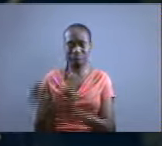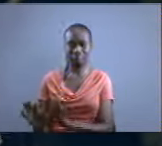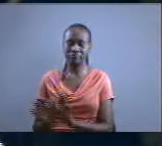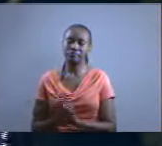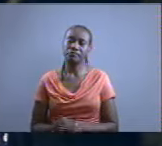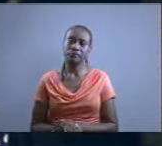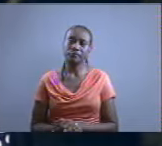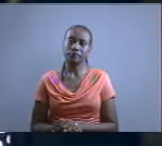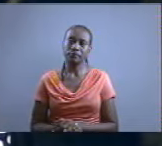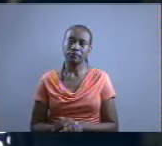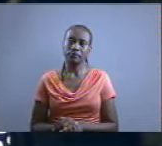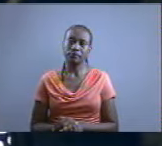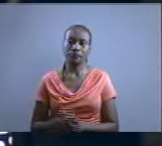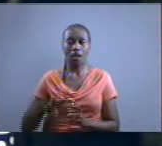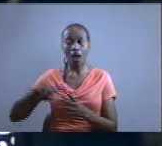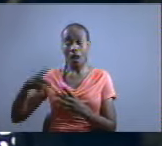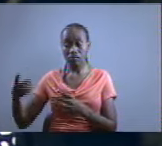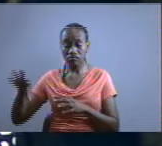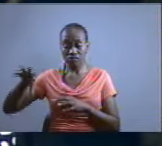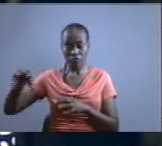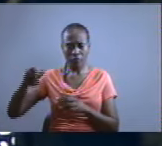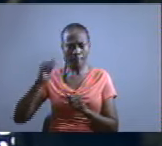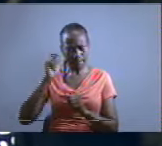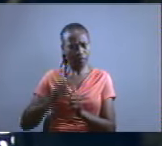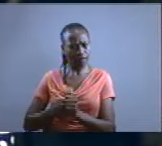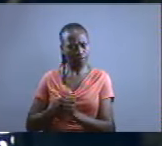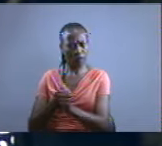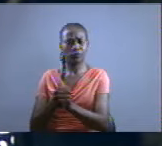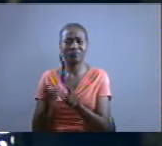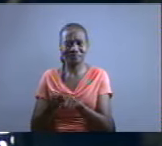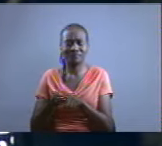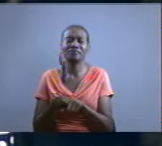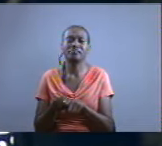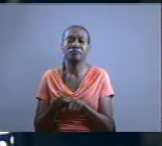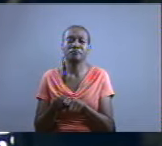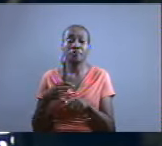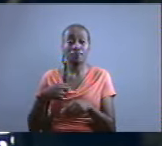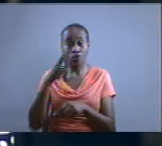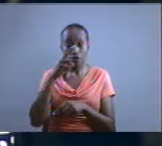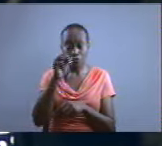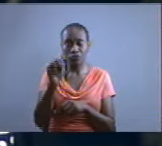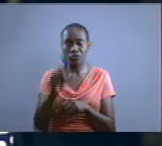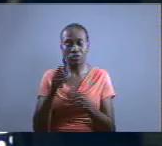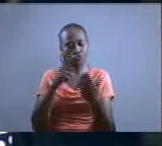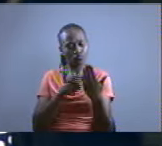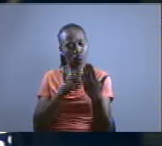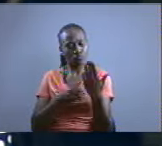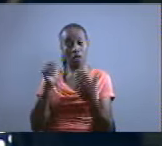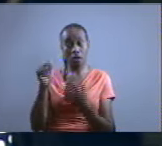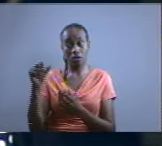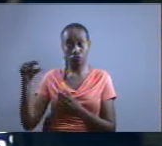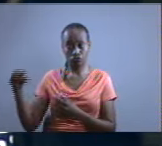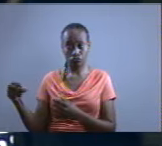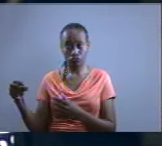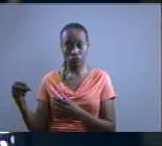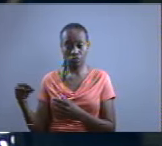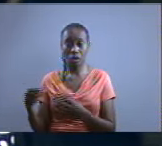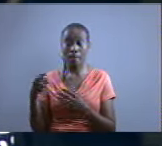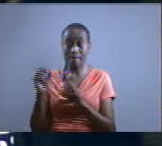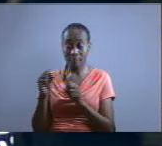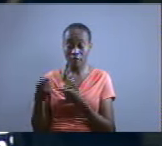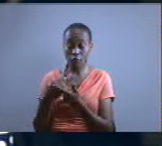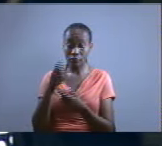audit. The other provinces should follow suit, and we have noted the findings of the Auditor General on the